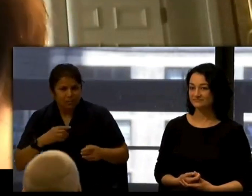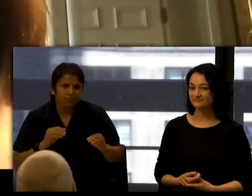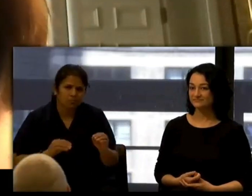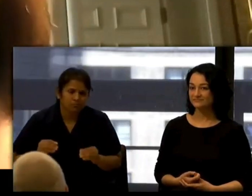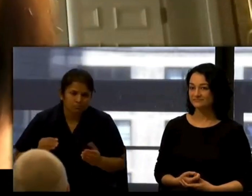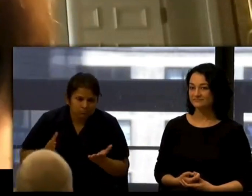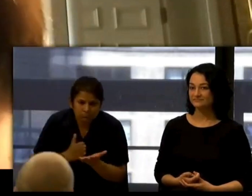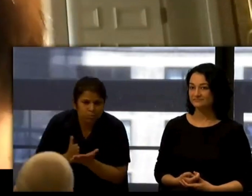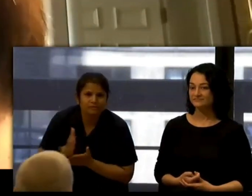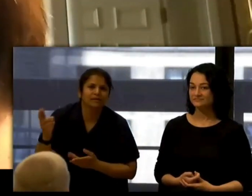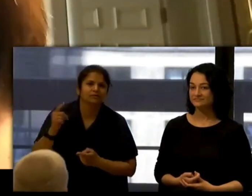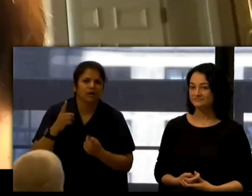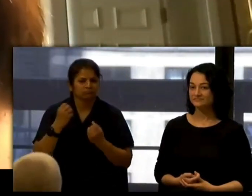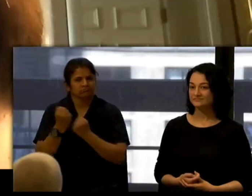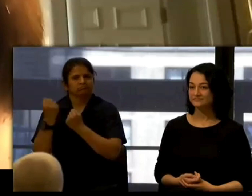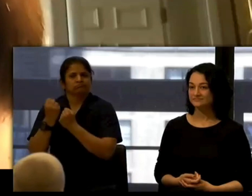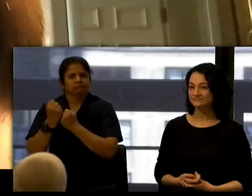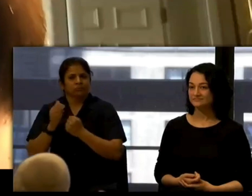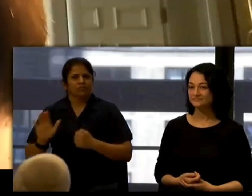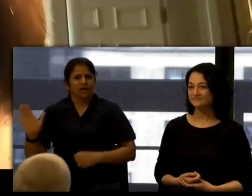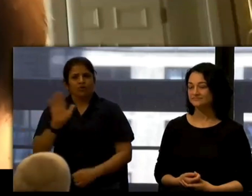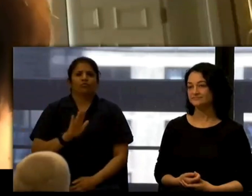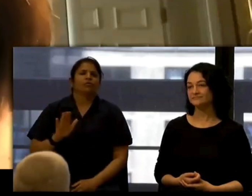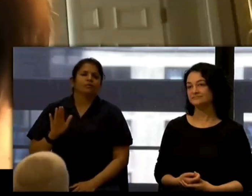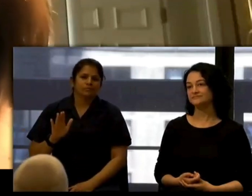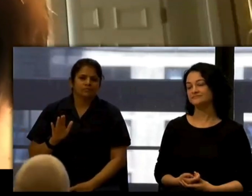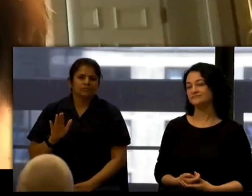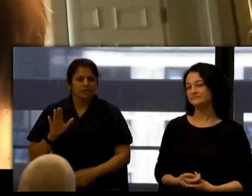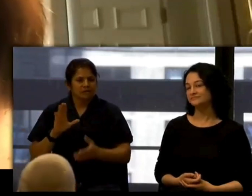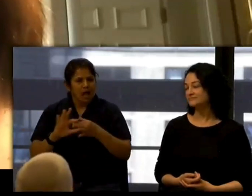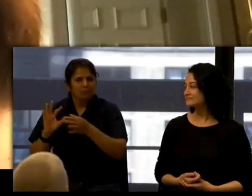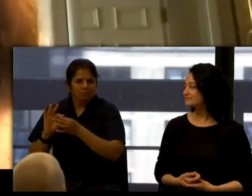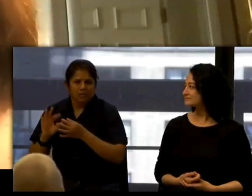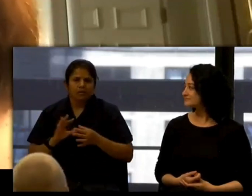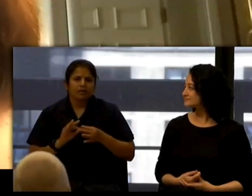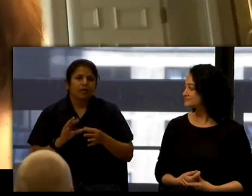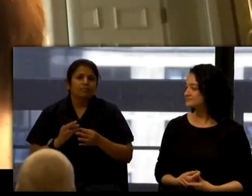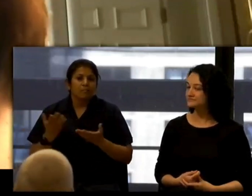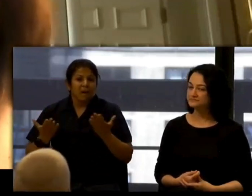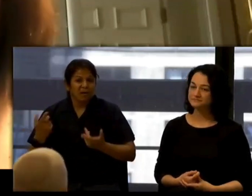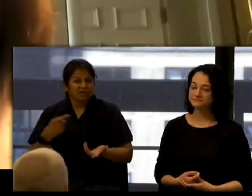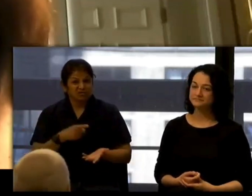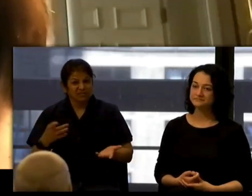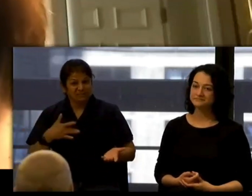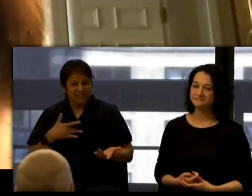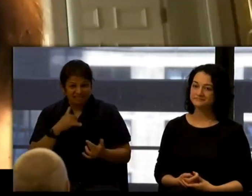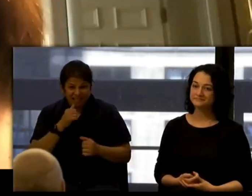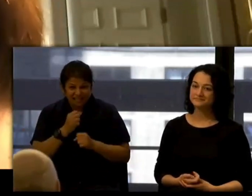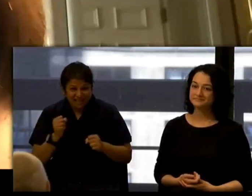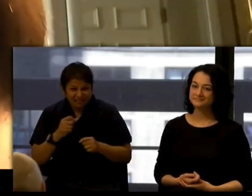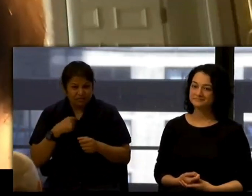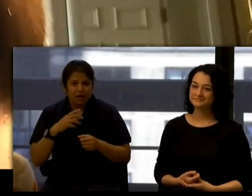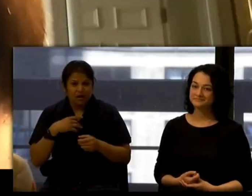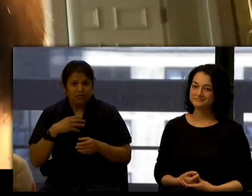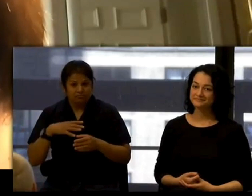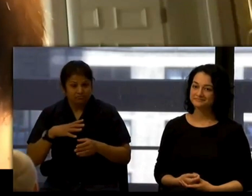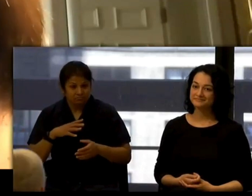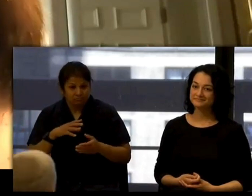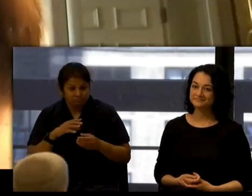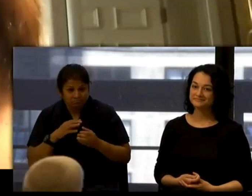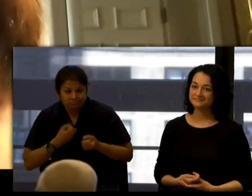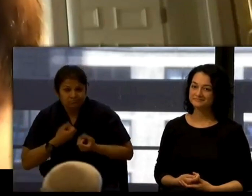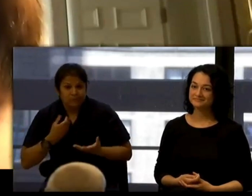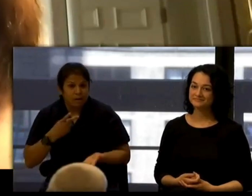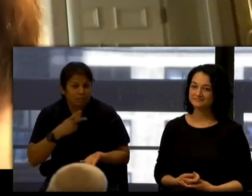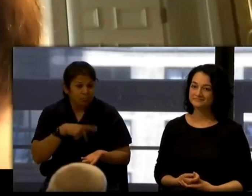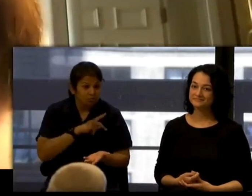or not it's safe for you to disclose personally or professionally. We see you and are thrilled that you've joined us today.